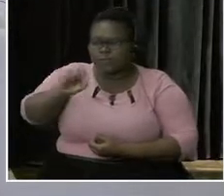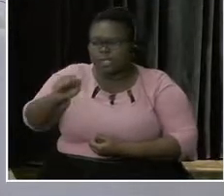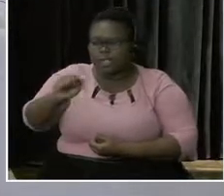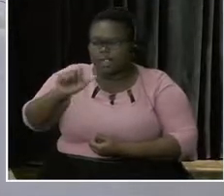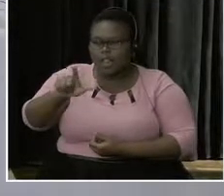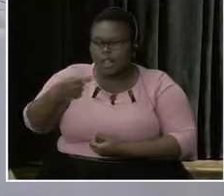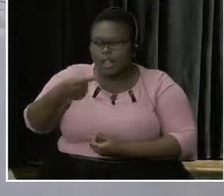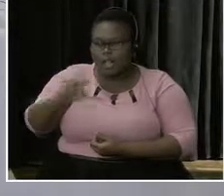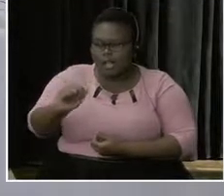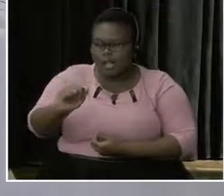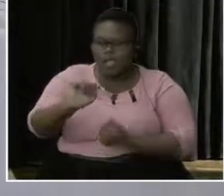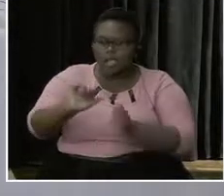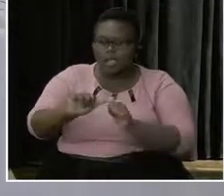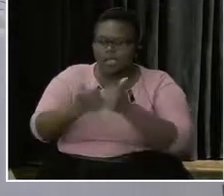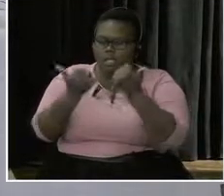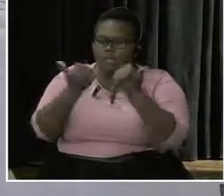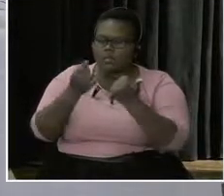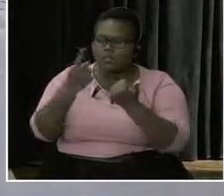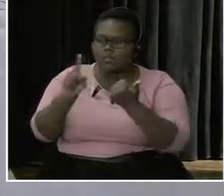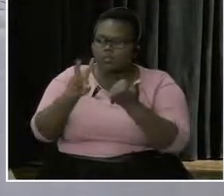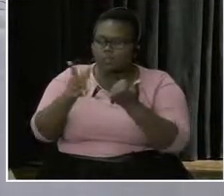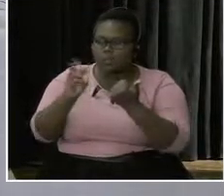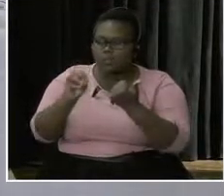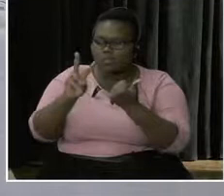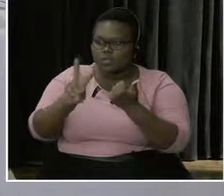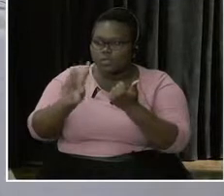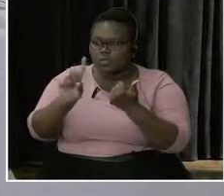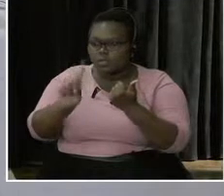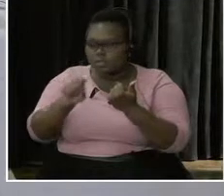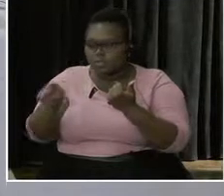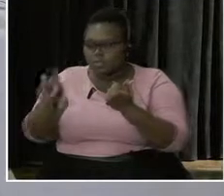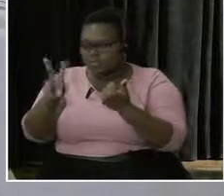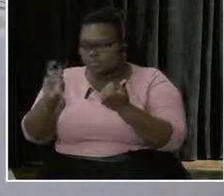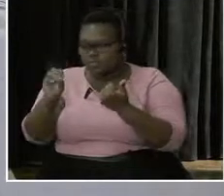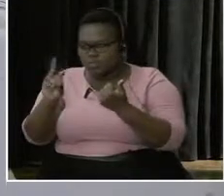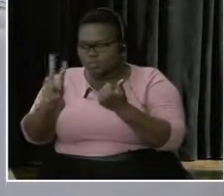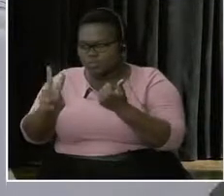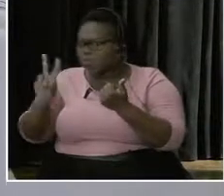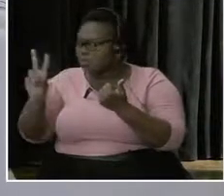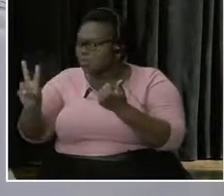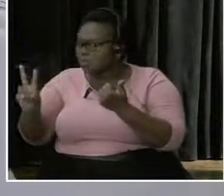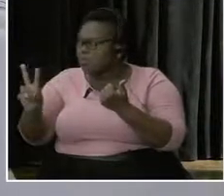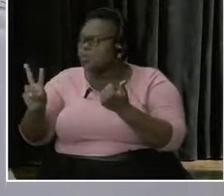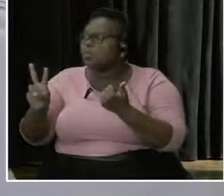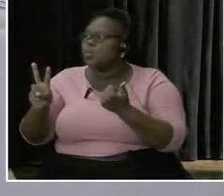for 2021-2022 financial year. Committee recommends. Is the recommendation?